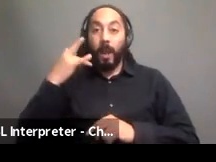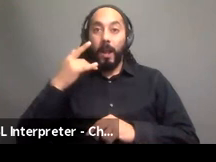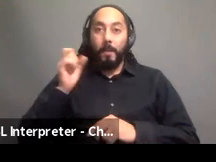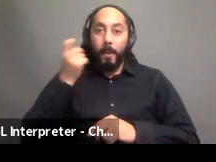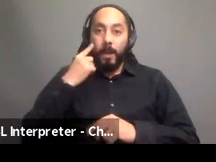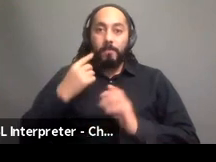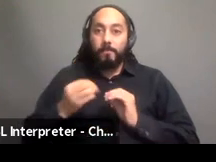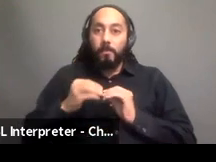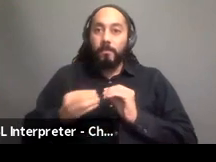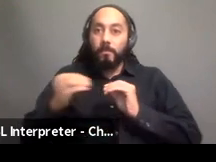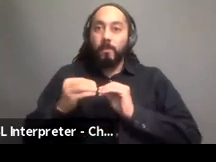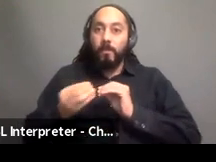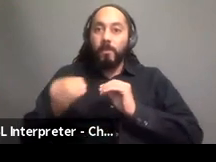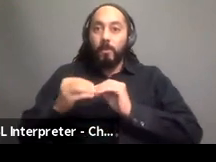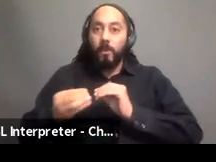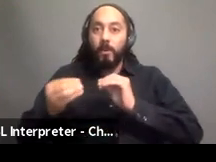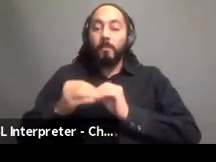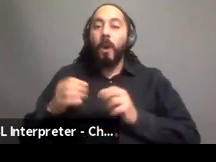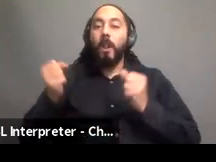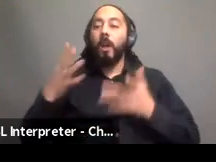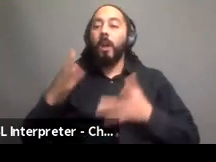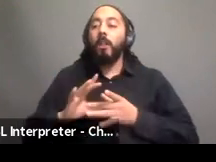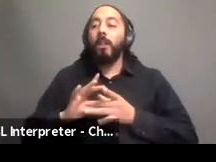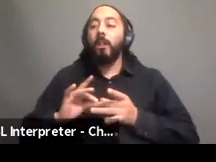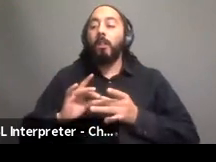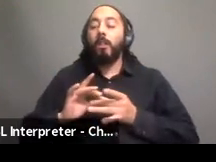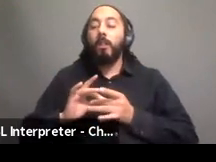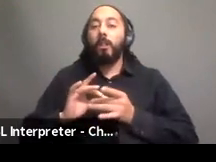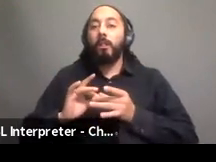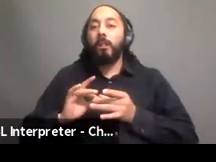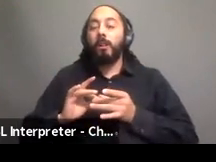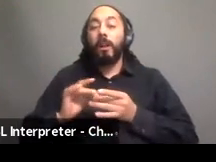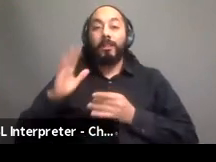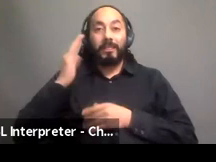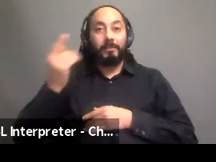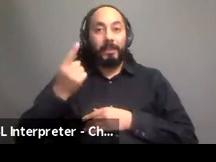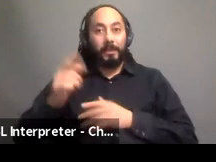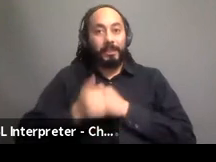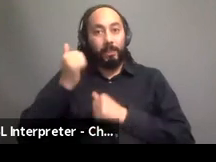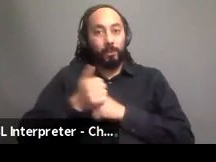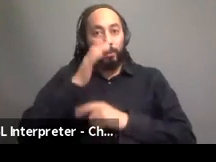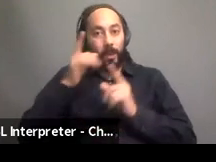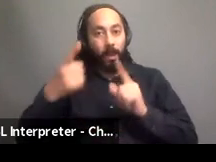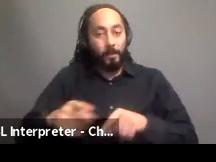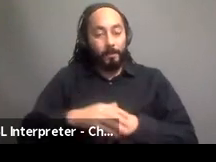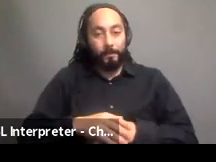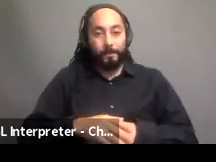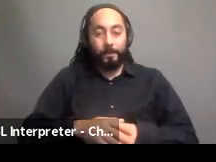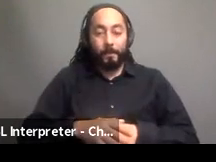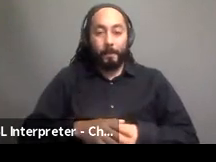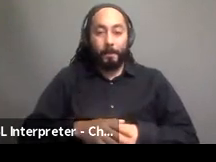they're making a lot of innuendos. And it does sound like something quite dangerous could be about to happen. So in